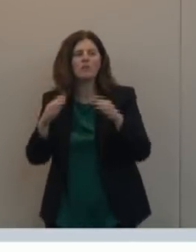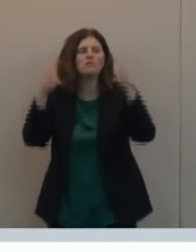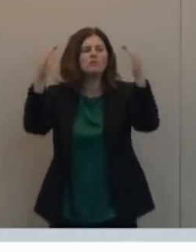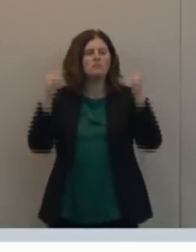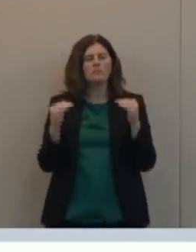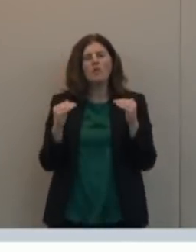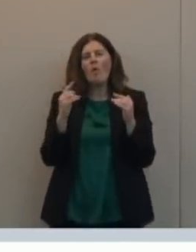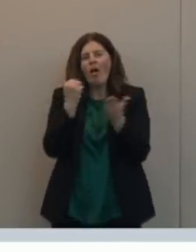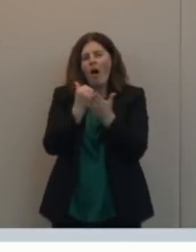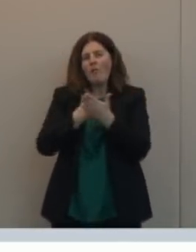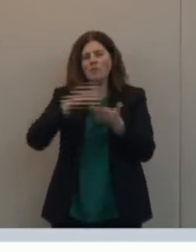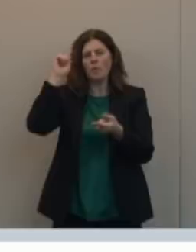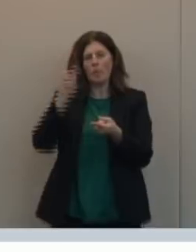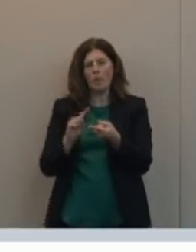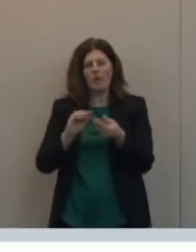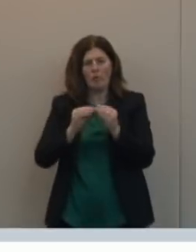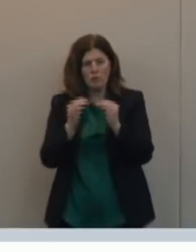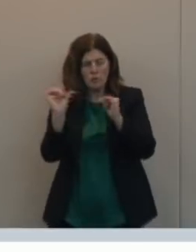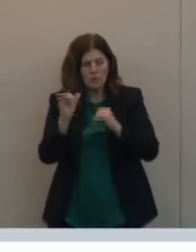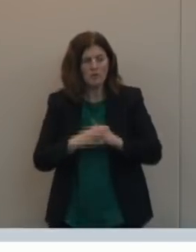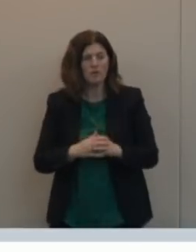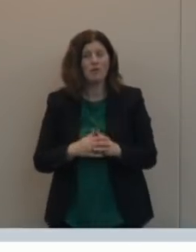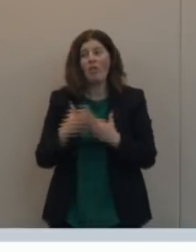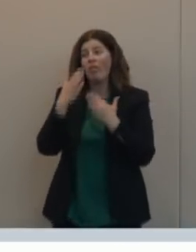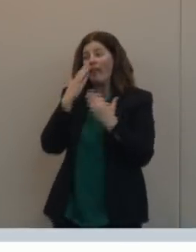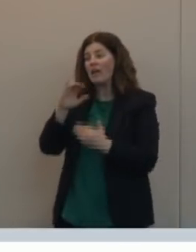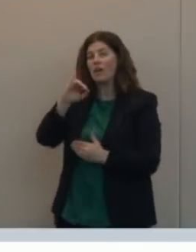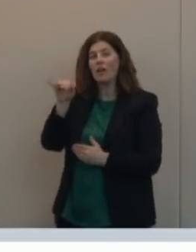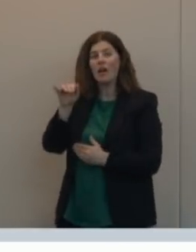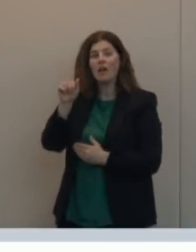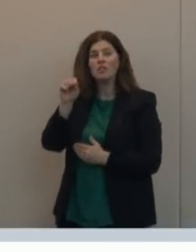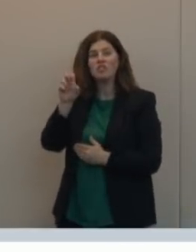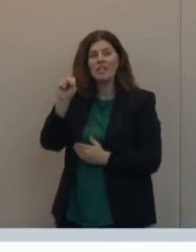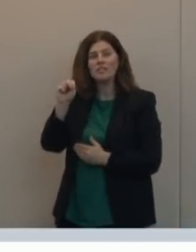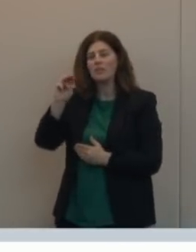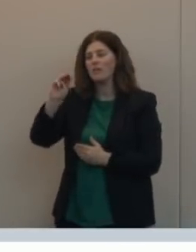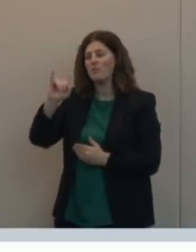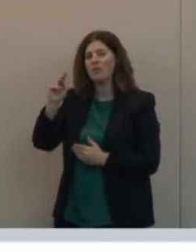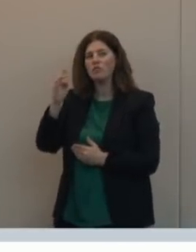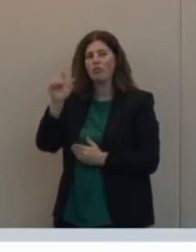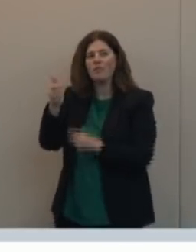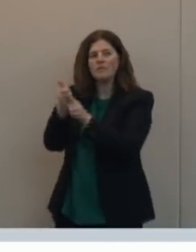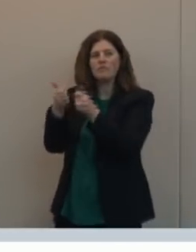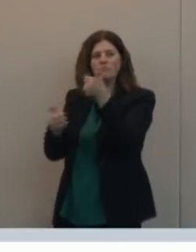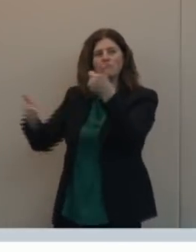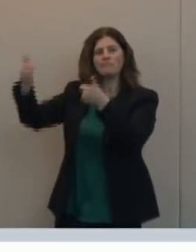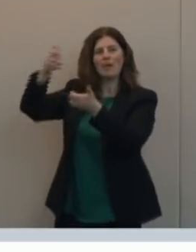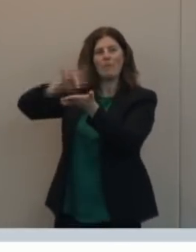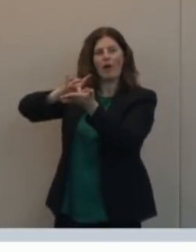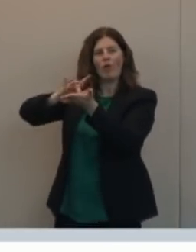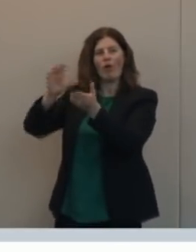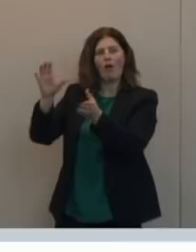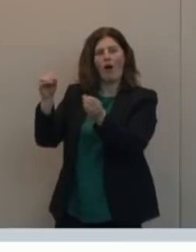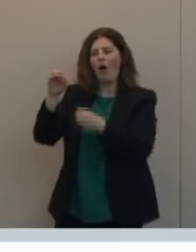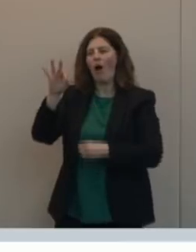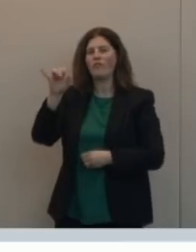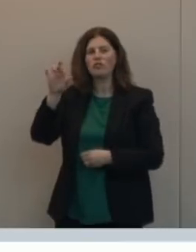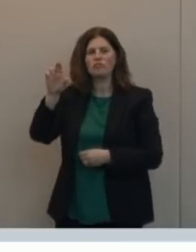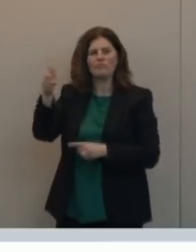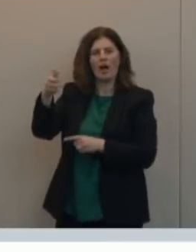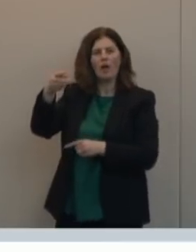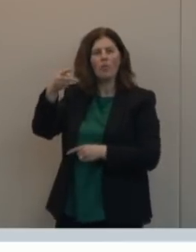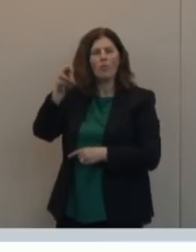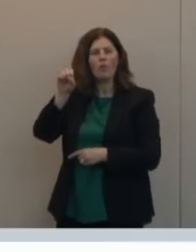we've done differently. I did want to thank Jason Mitchell, who's the Chief Medical Officer of Presbyterian. He has spent